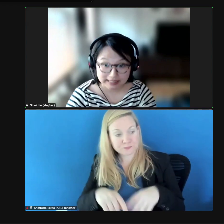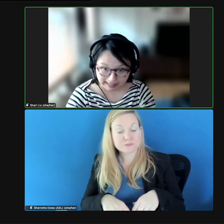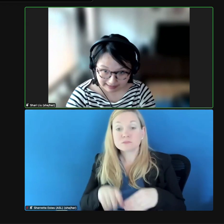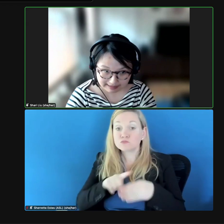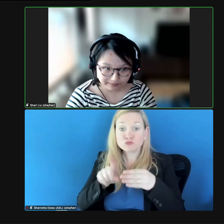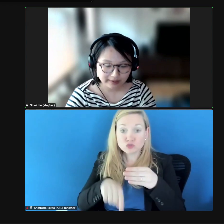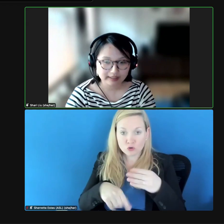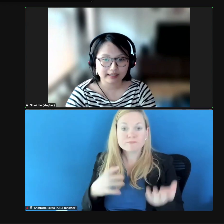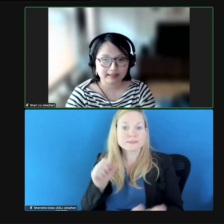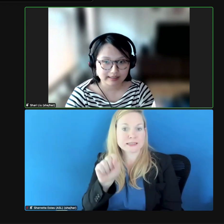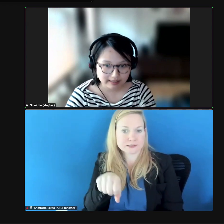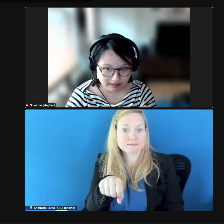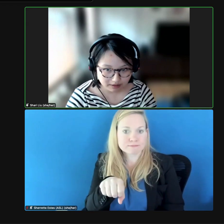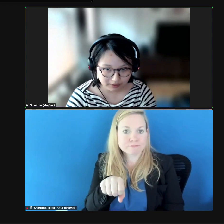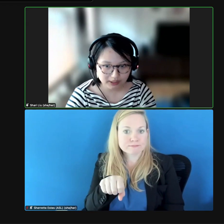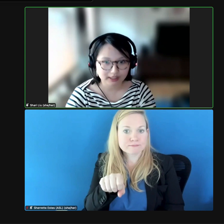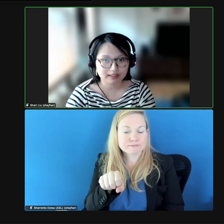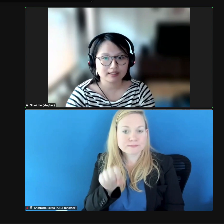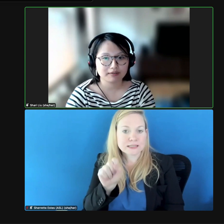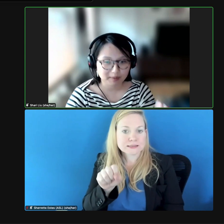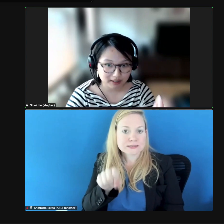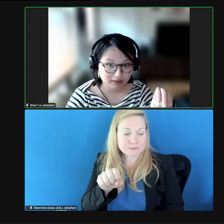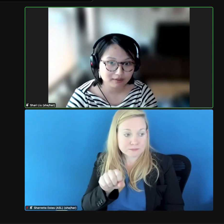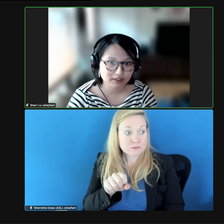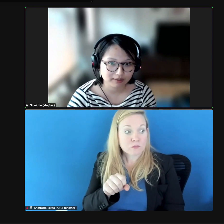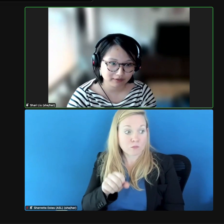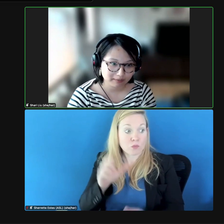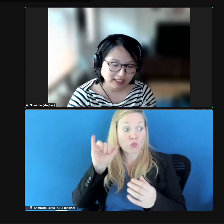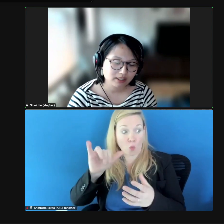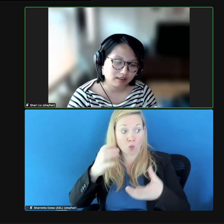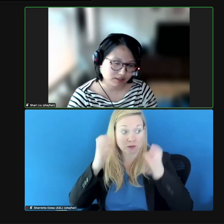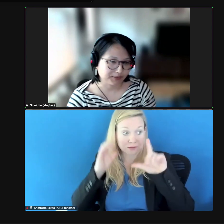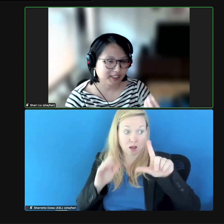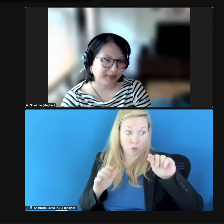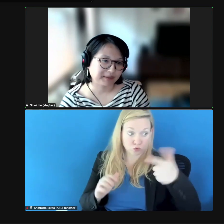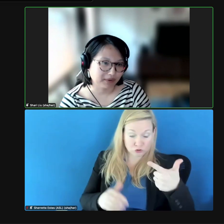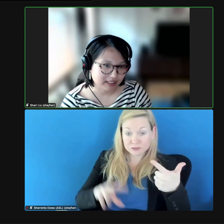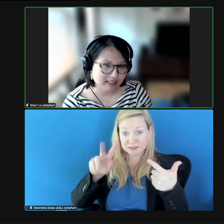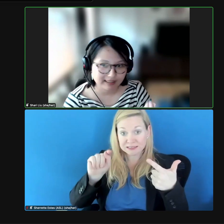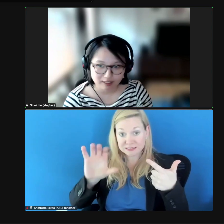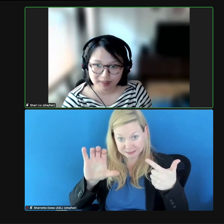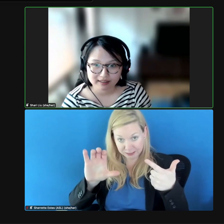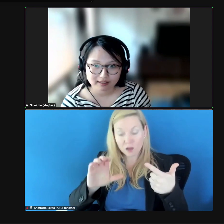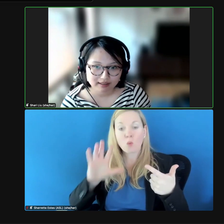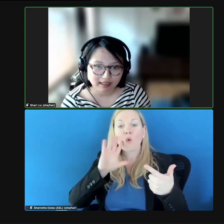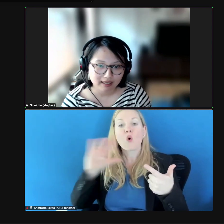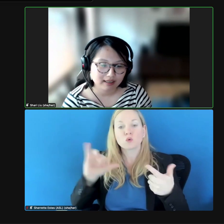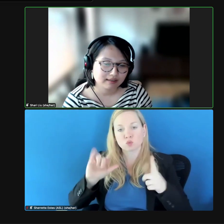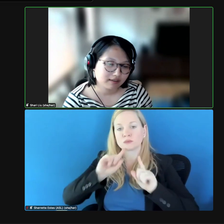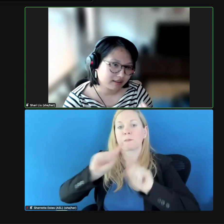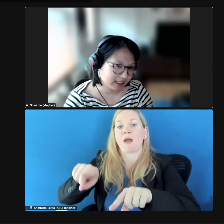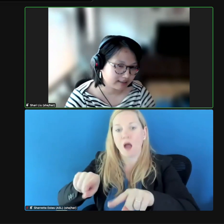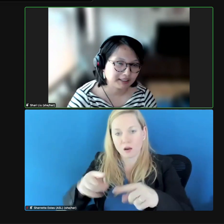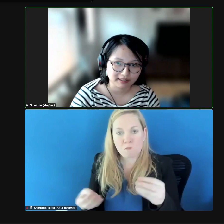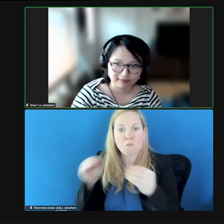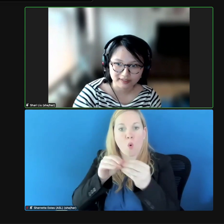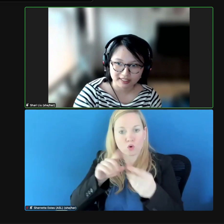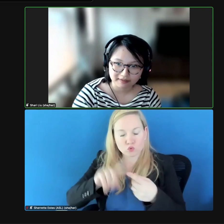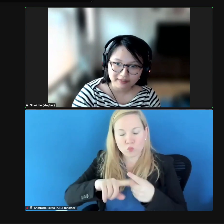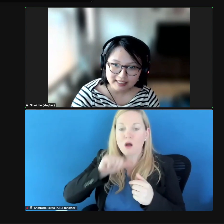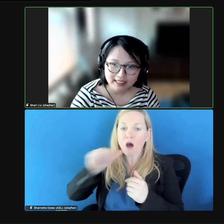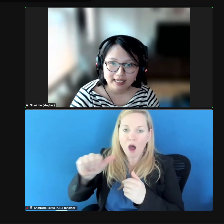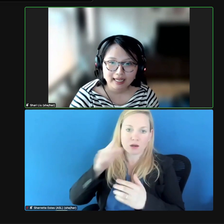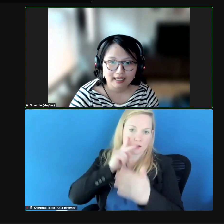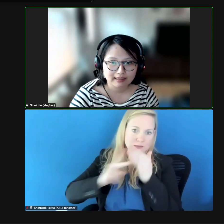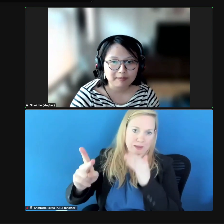the answer is yes. That is, these regions that respond to new visual information also respond more to unexpected psychological and